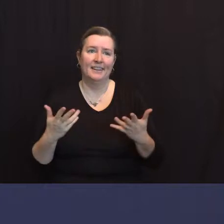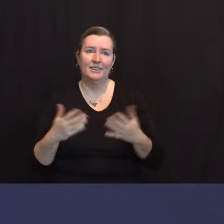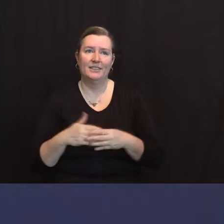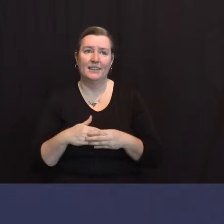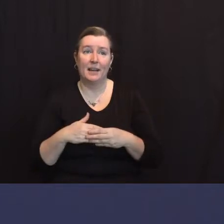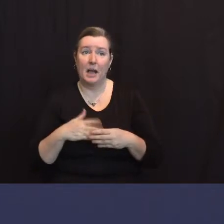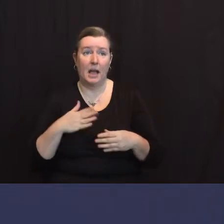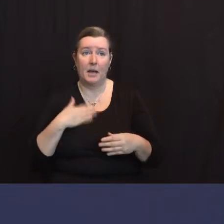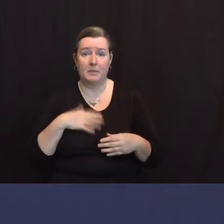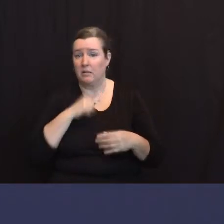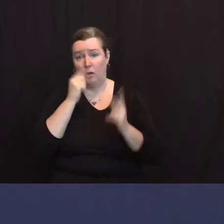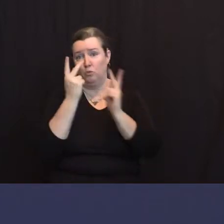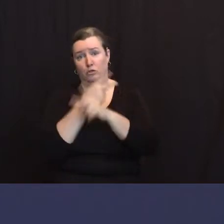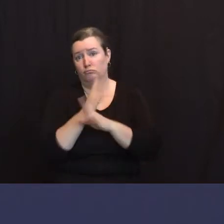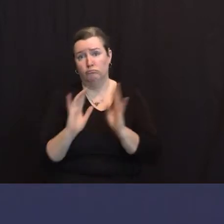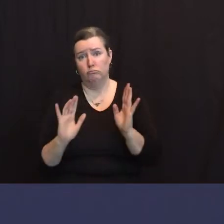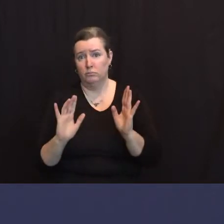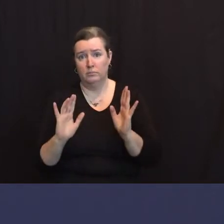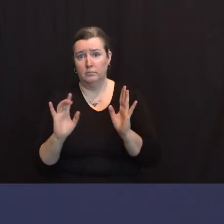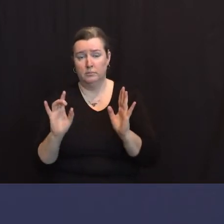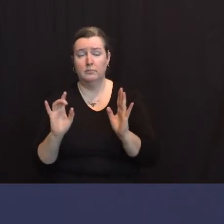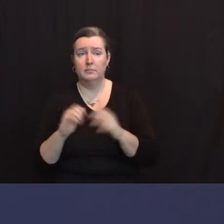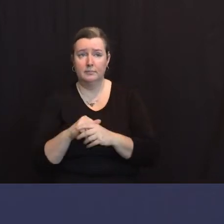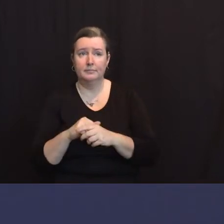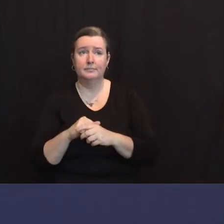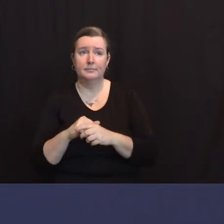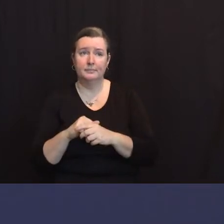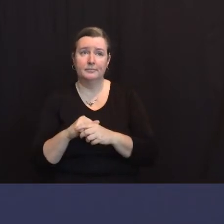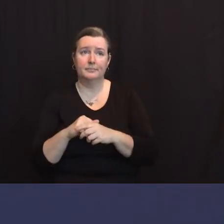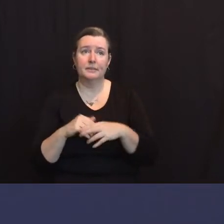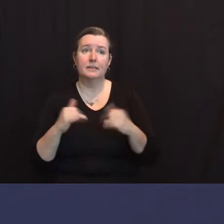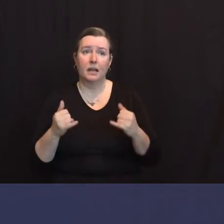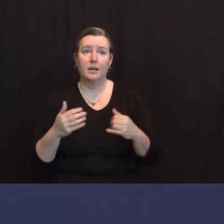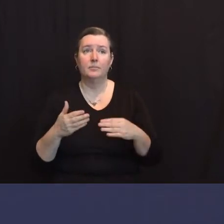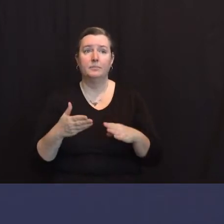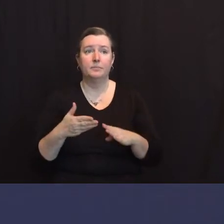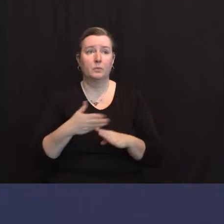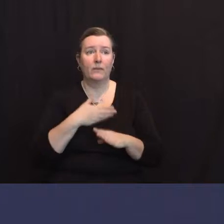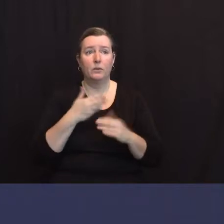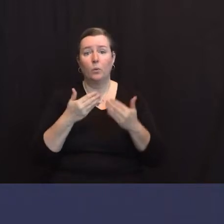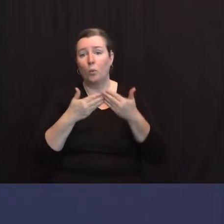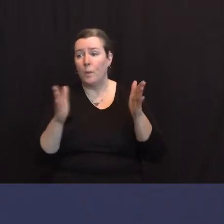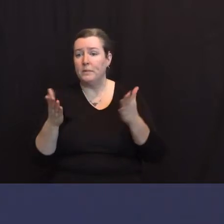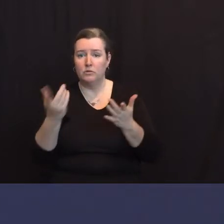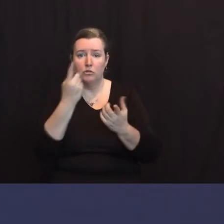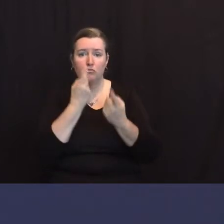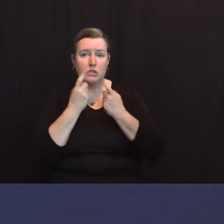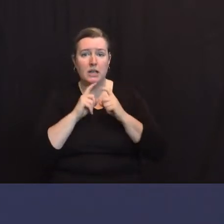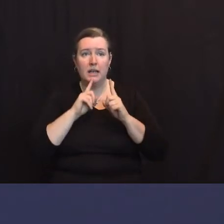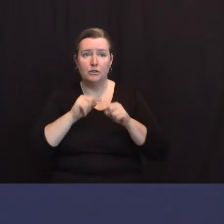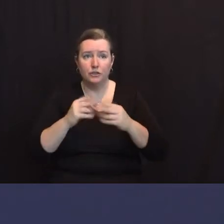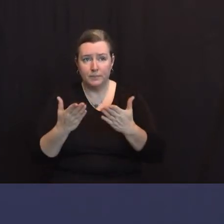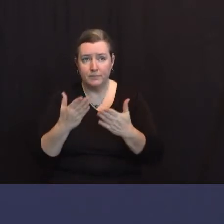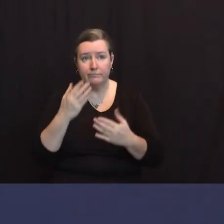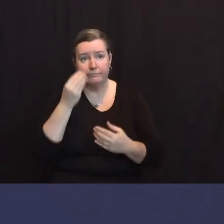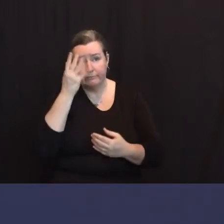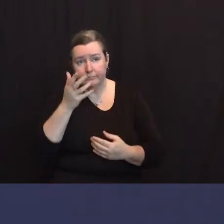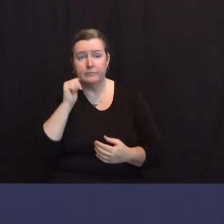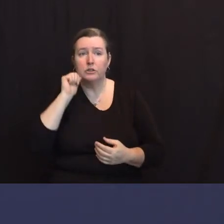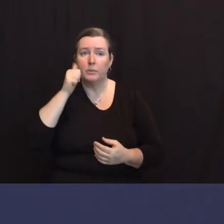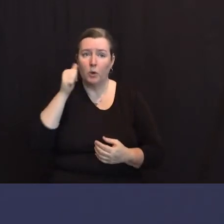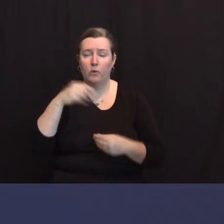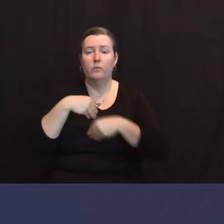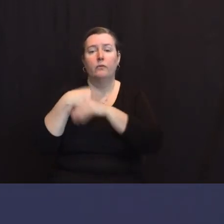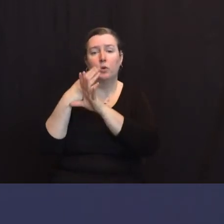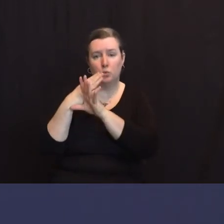permanent condition. Before we start with Matt down front, I'm going to say this, we'll be with you virtually tomorrow. I think this week we're going to be on the